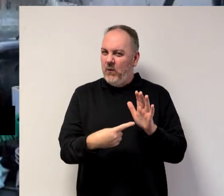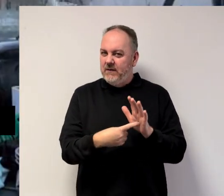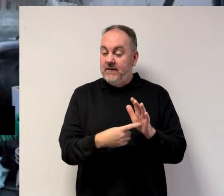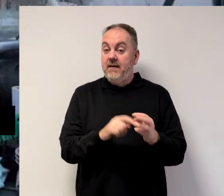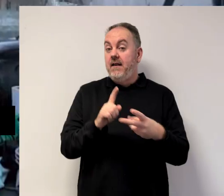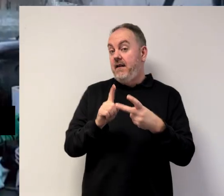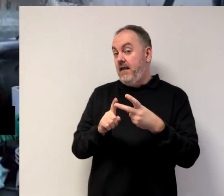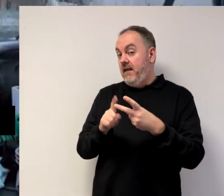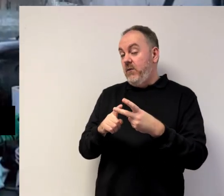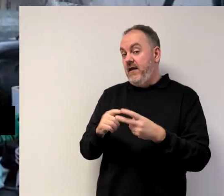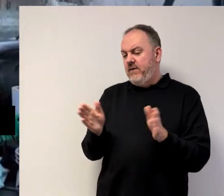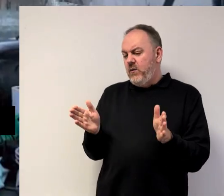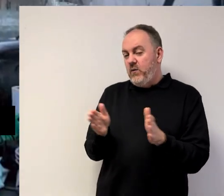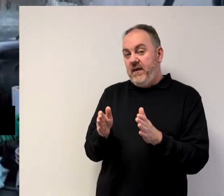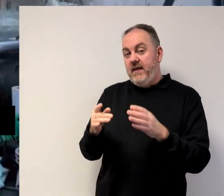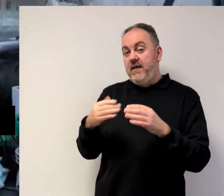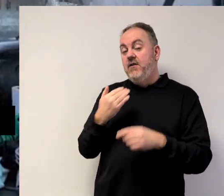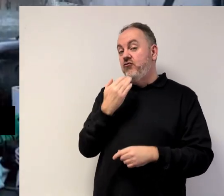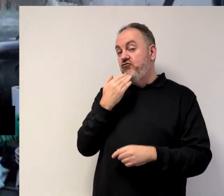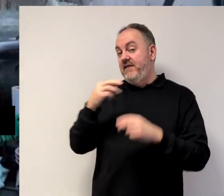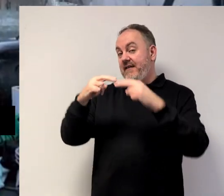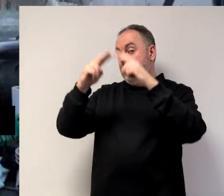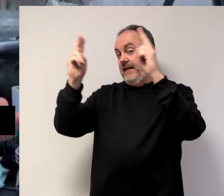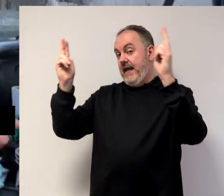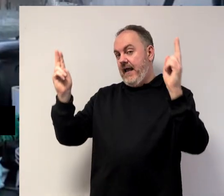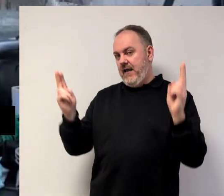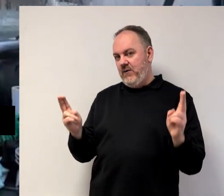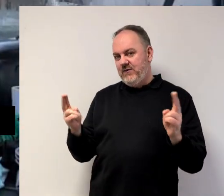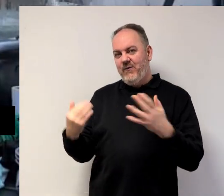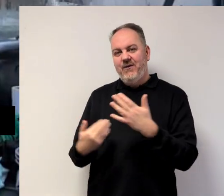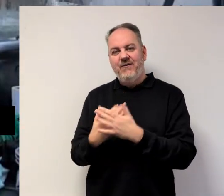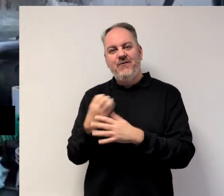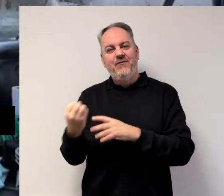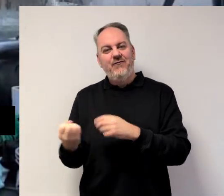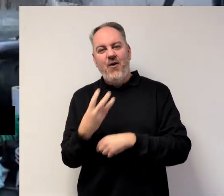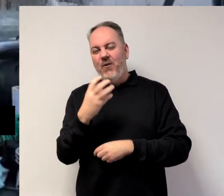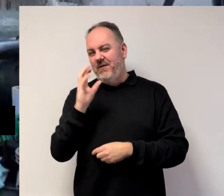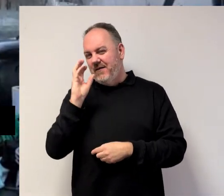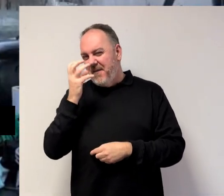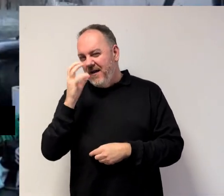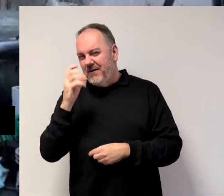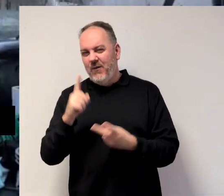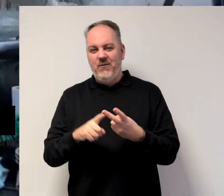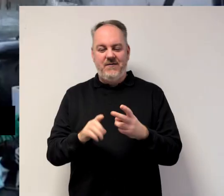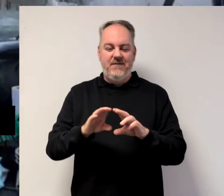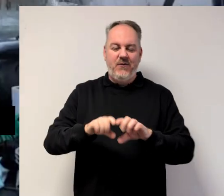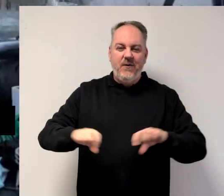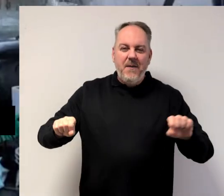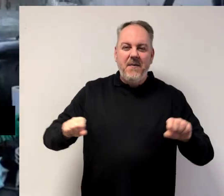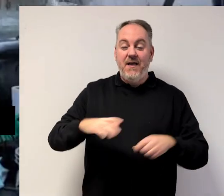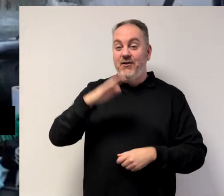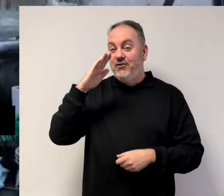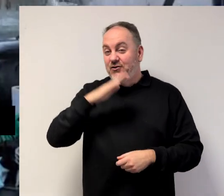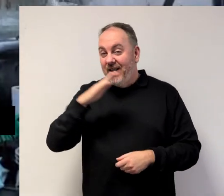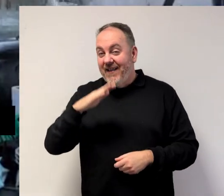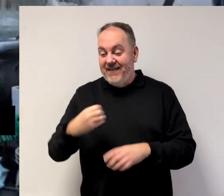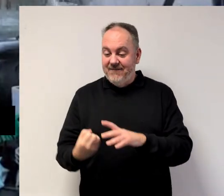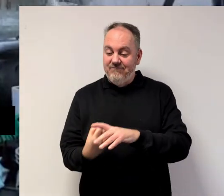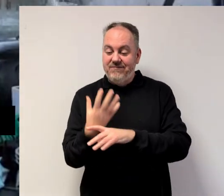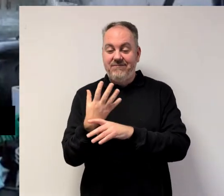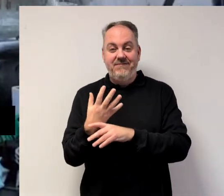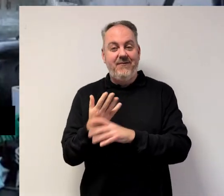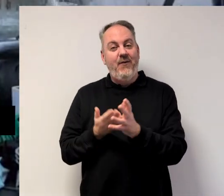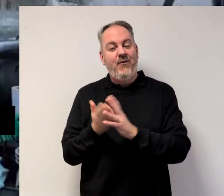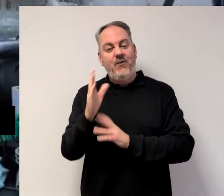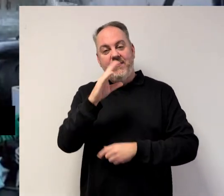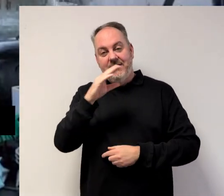got tomatoes, cucumbers, chilies, things like that. And in winter we overwinter things.